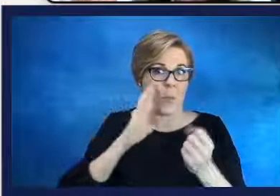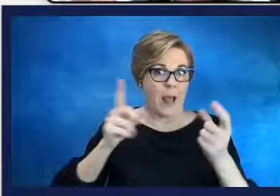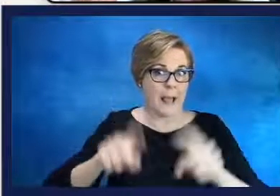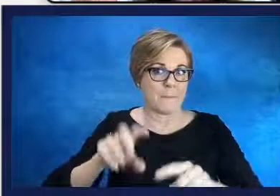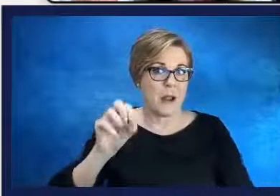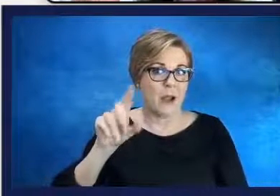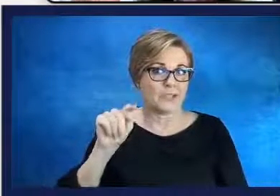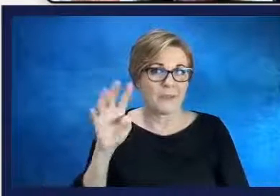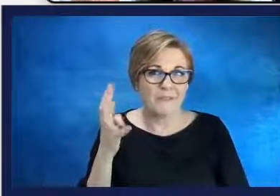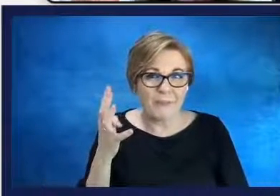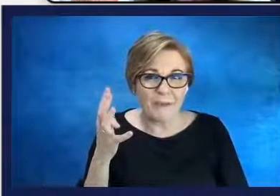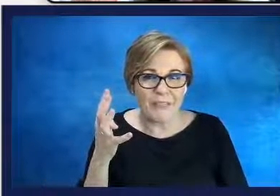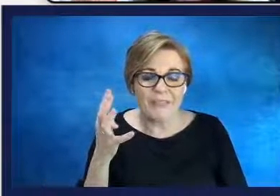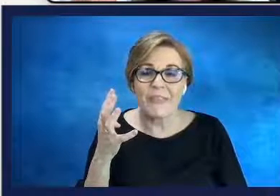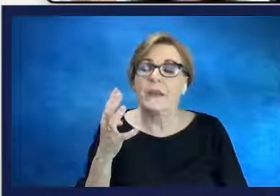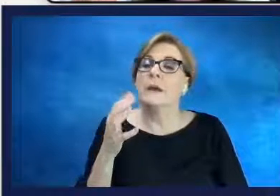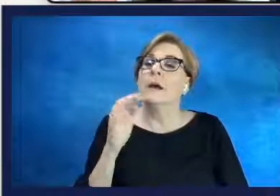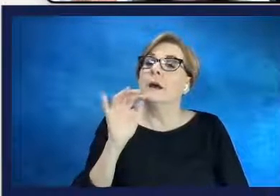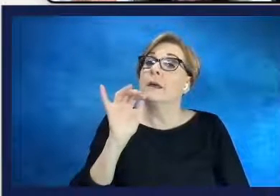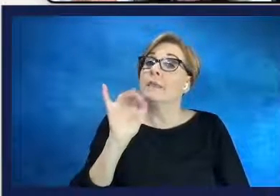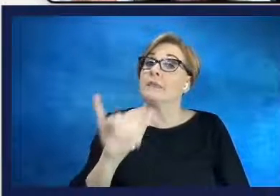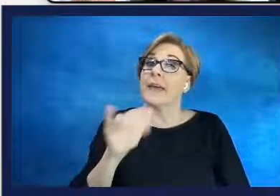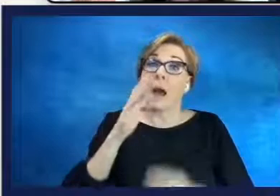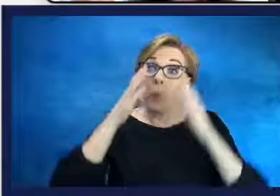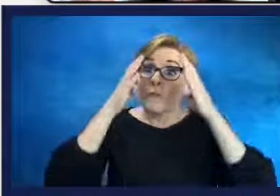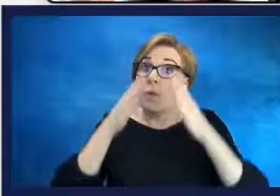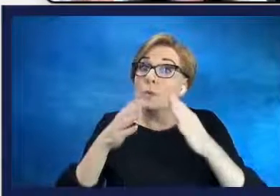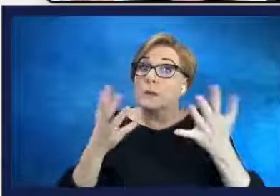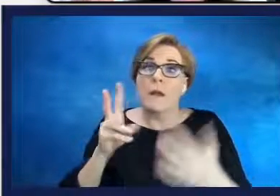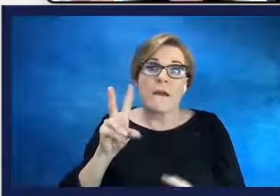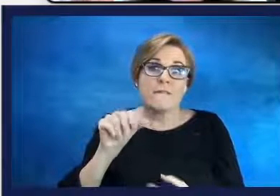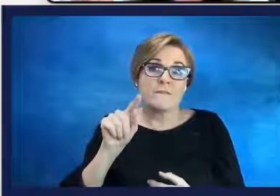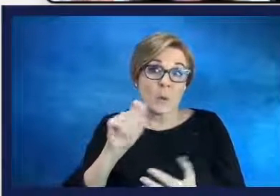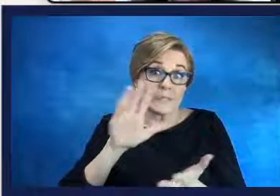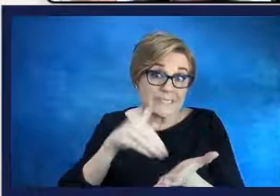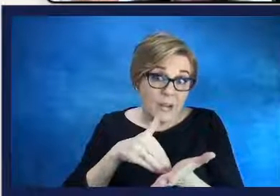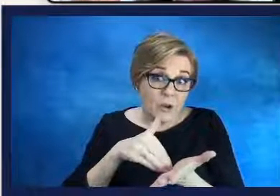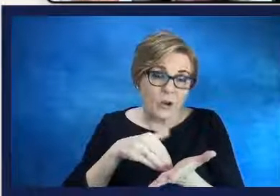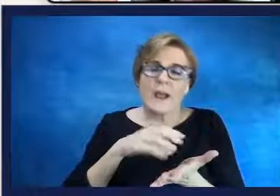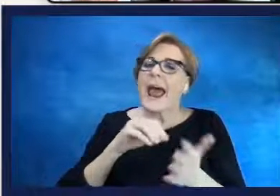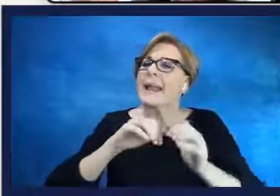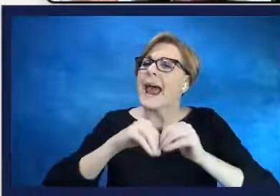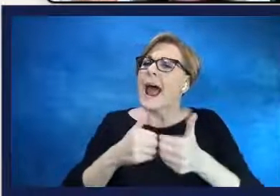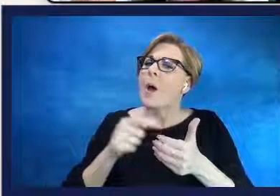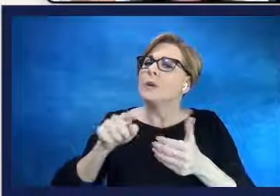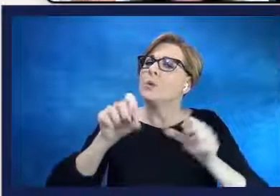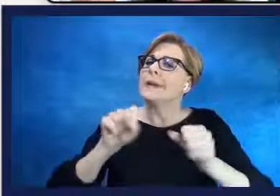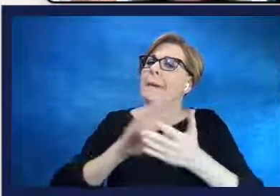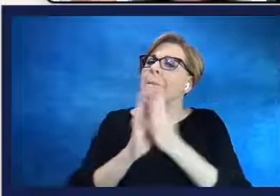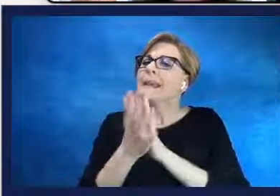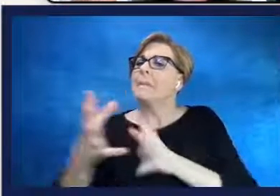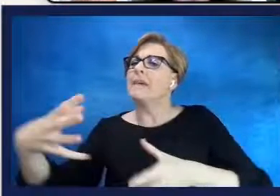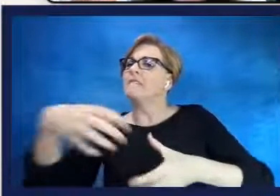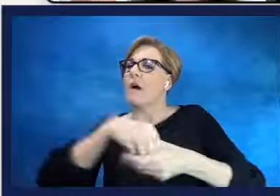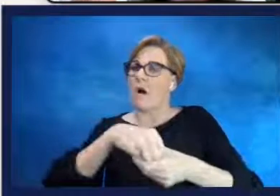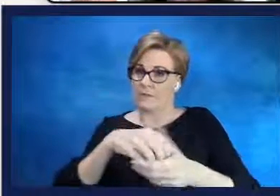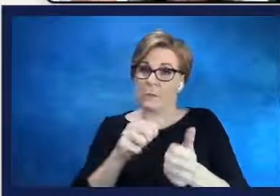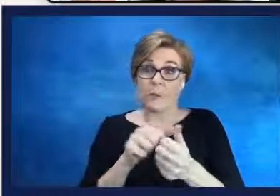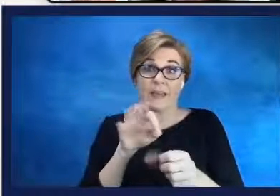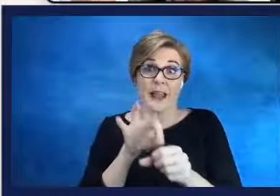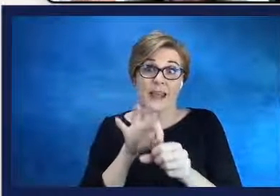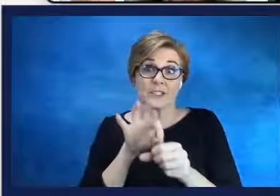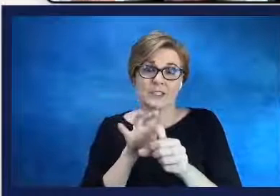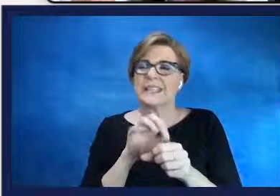And that topic is going to be about vote centers and how to get involved in elections. I'm going to send you an invitation to RSVP for that